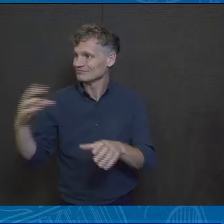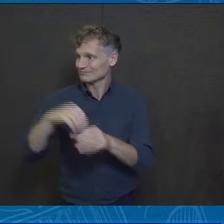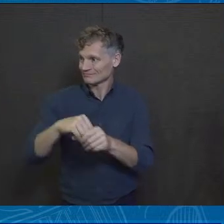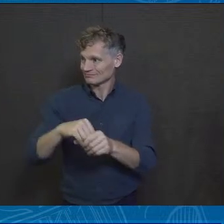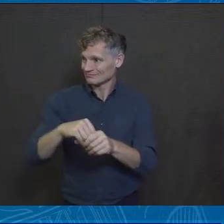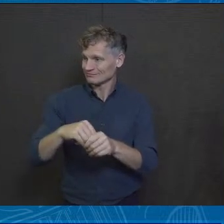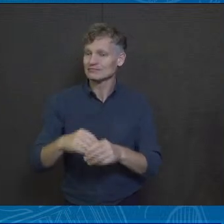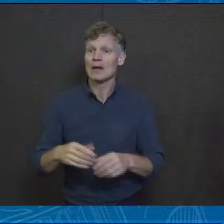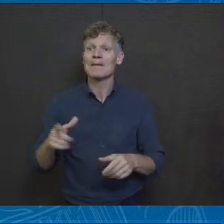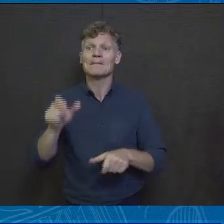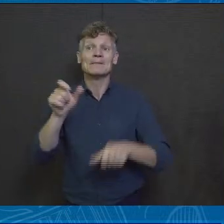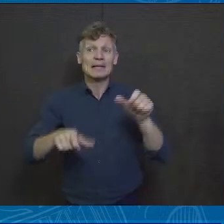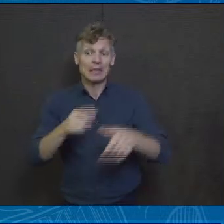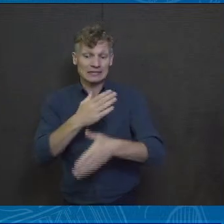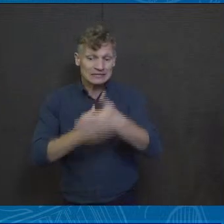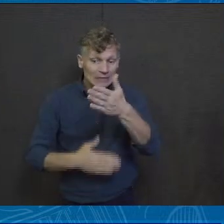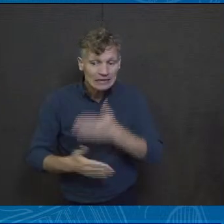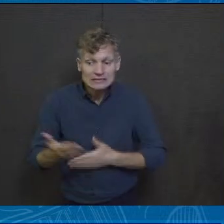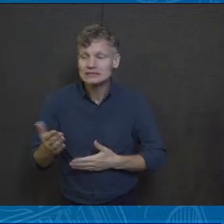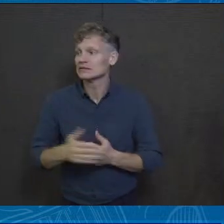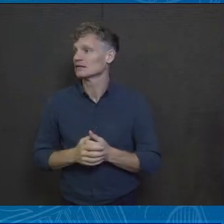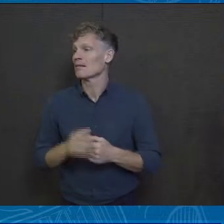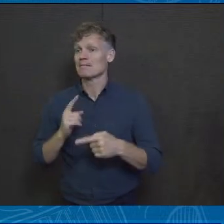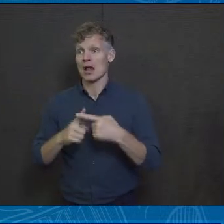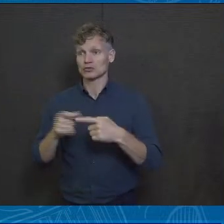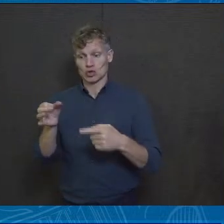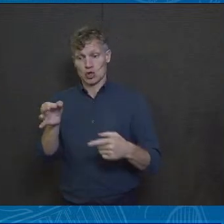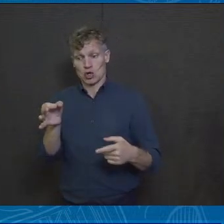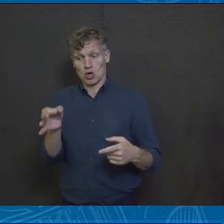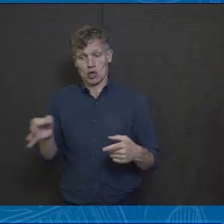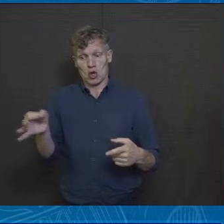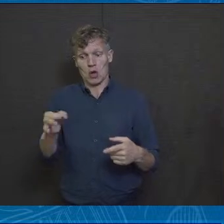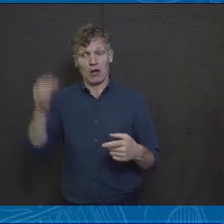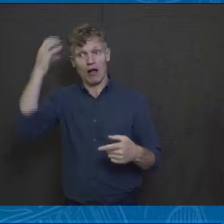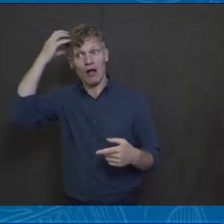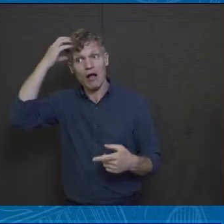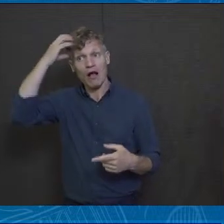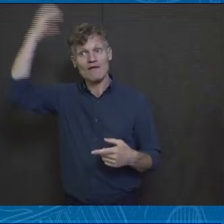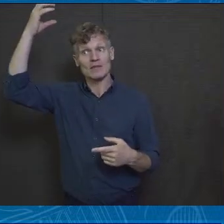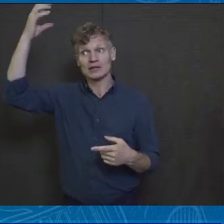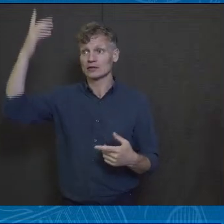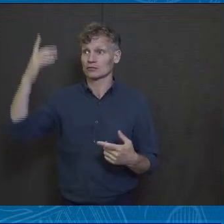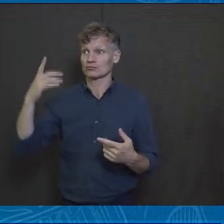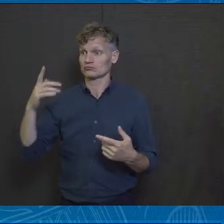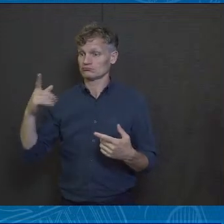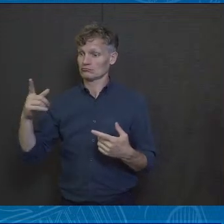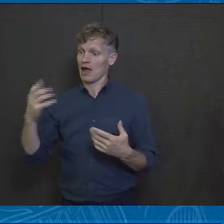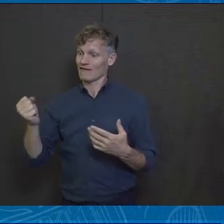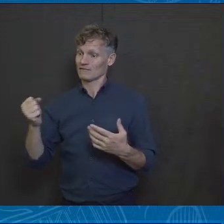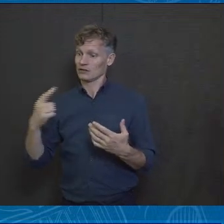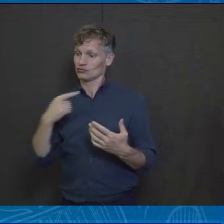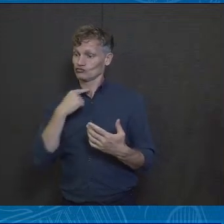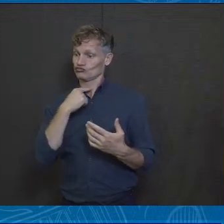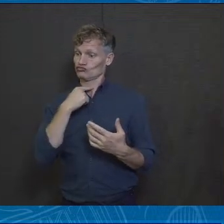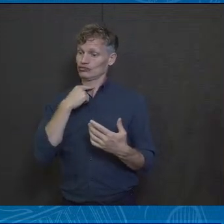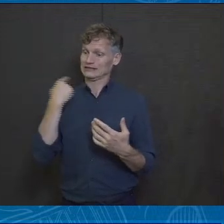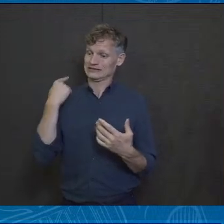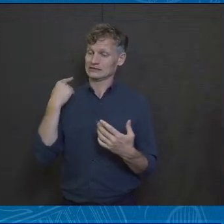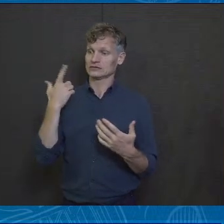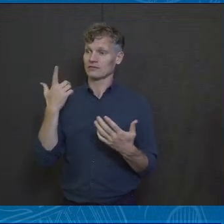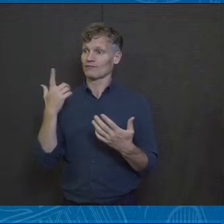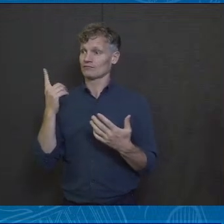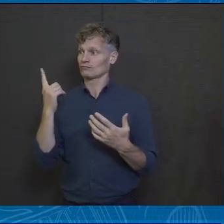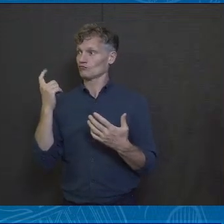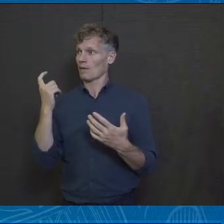disability, and also the local governments together to do the risk identification and scoping. So from the very beginning, we